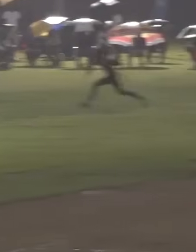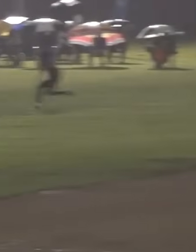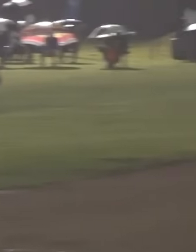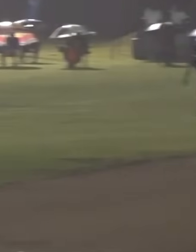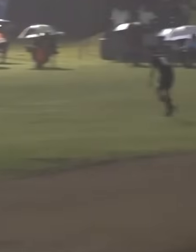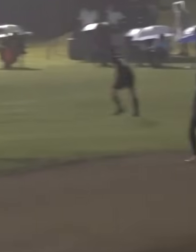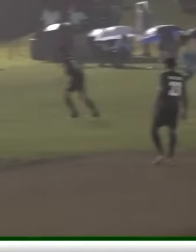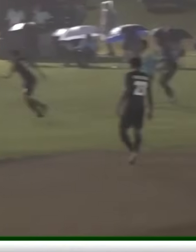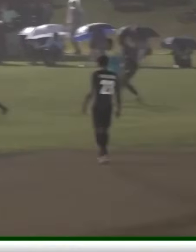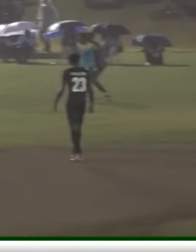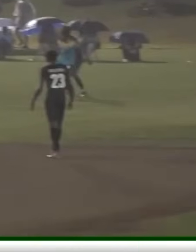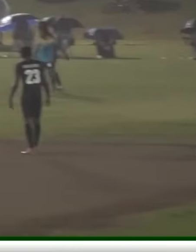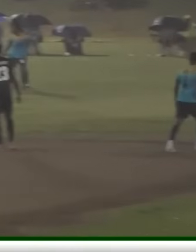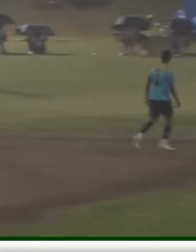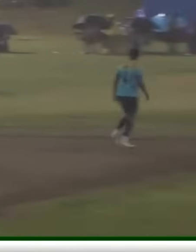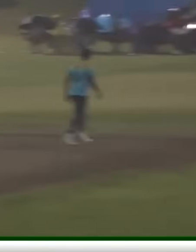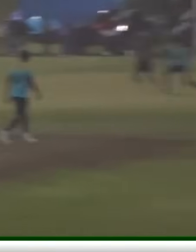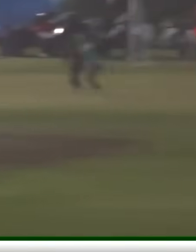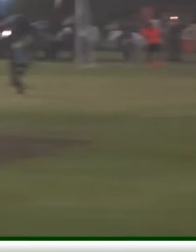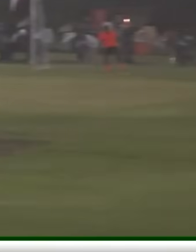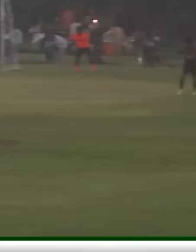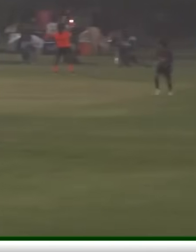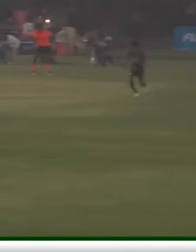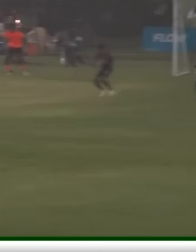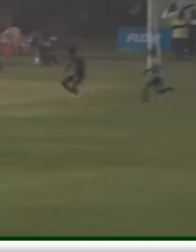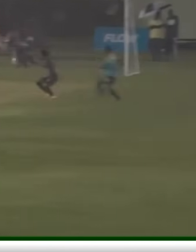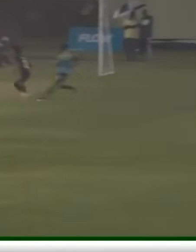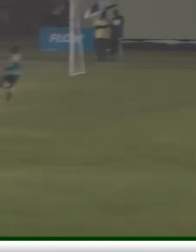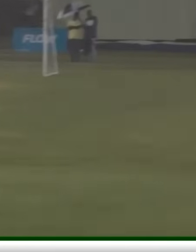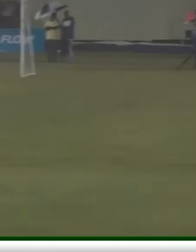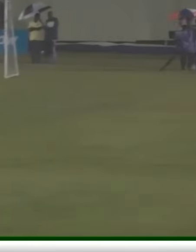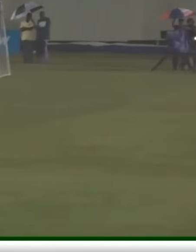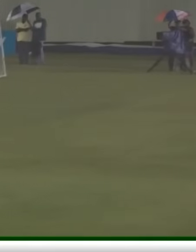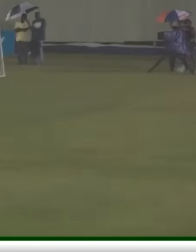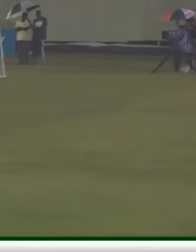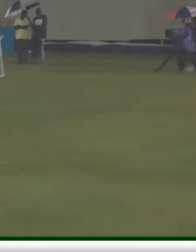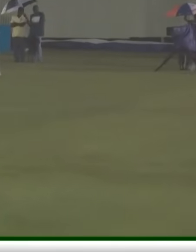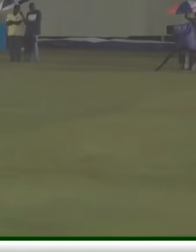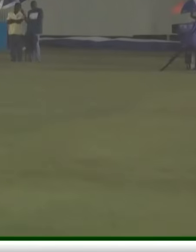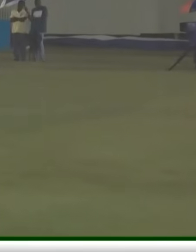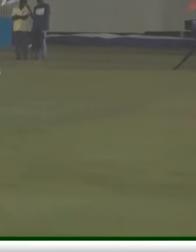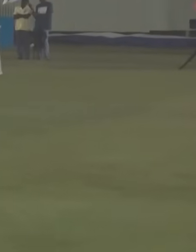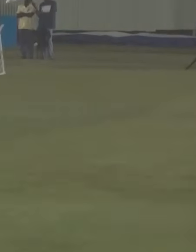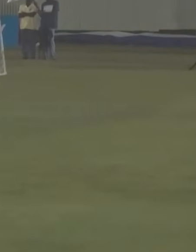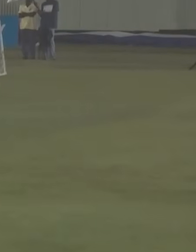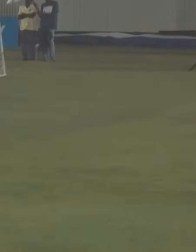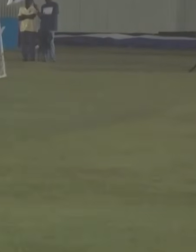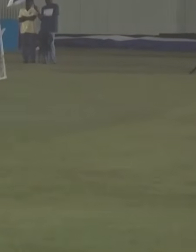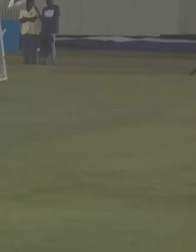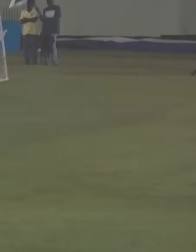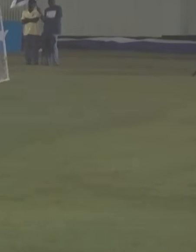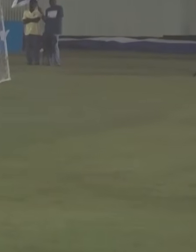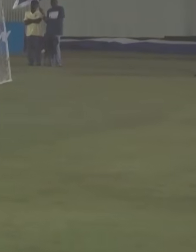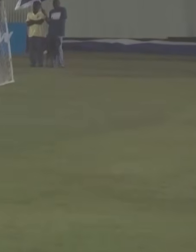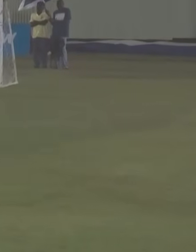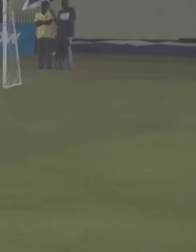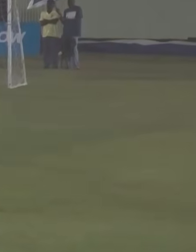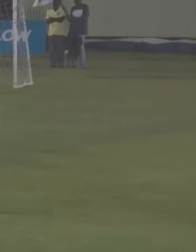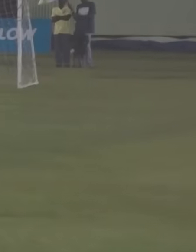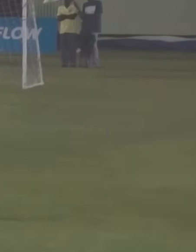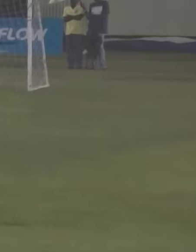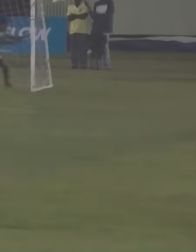The countdown is on. Monday, September 1st, the country's most anticipated semi-professional football